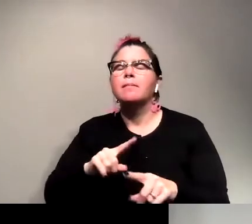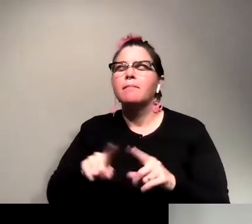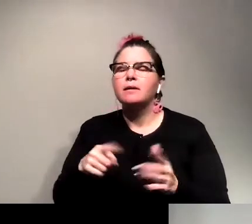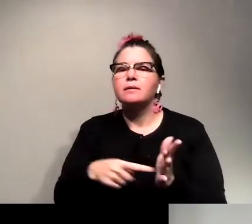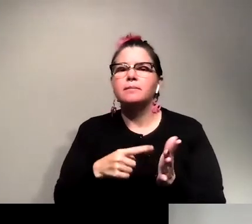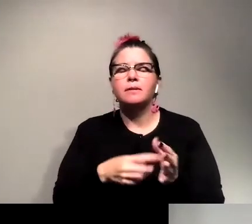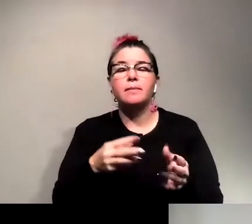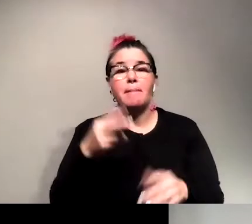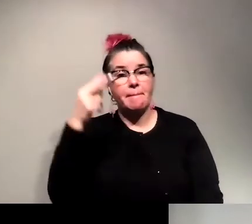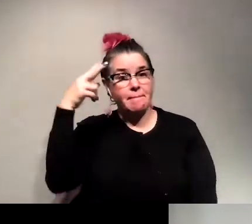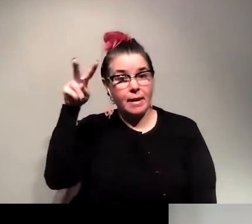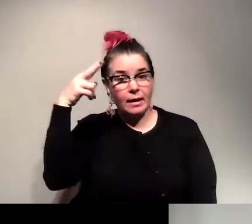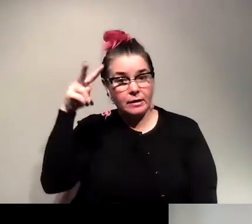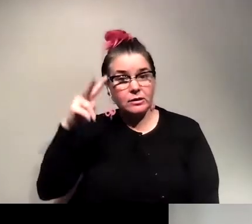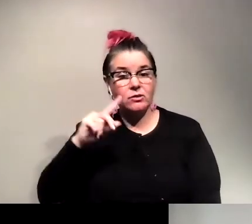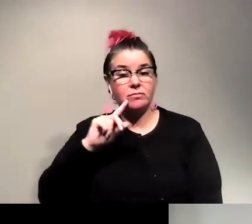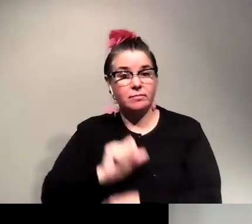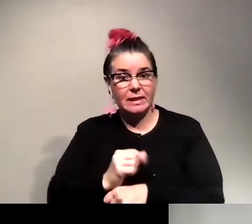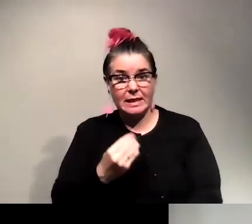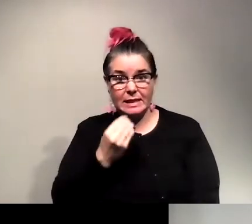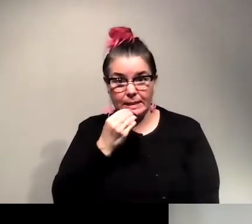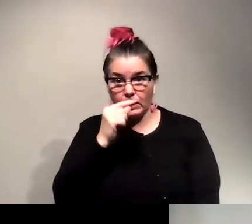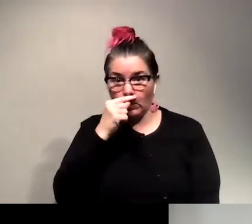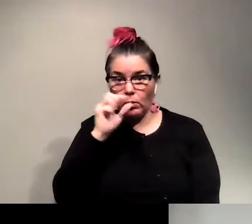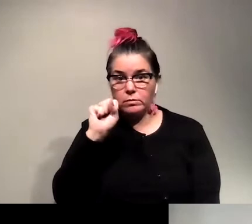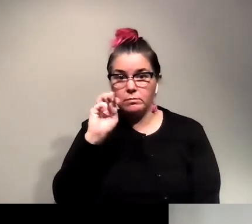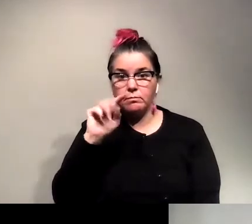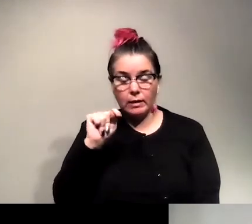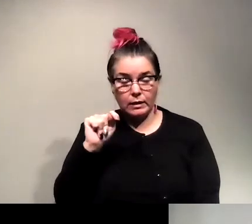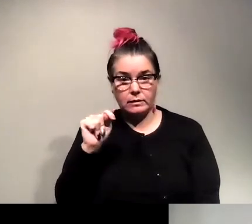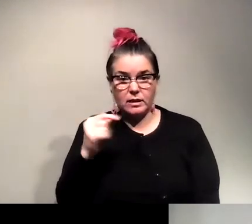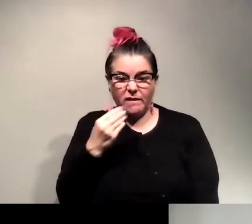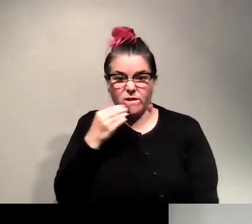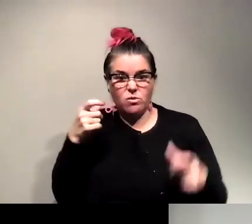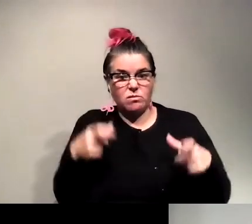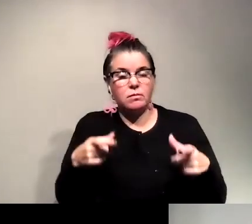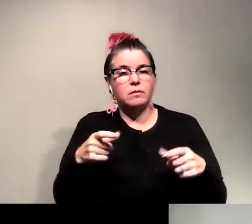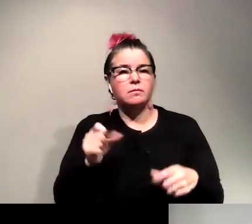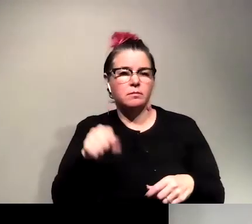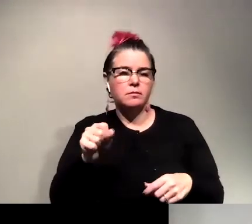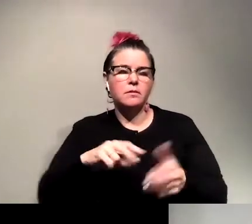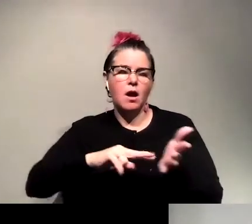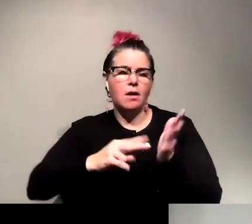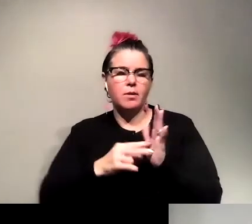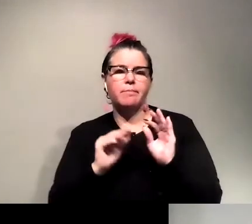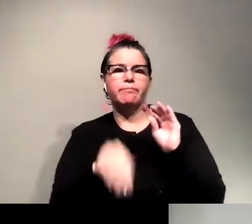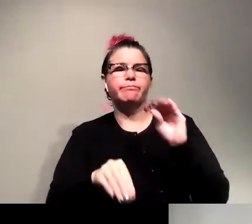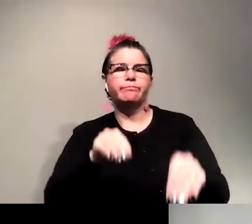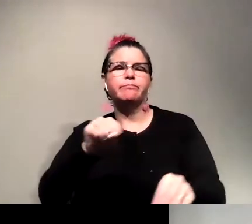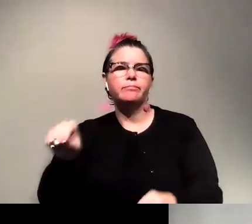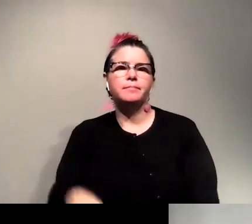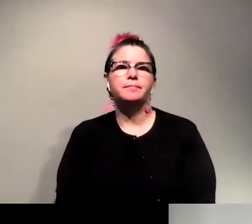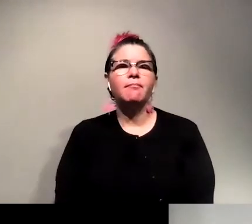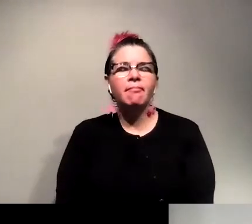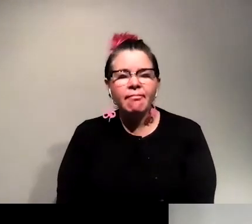Mexico, where people actually eat corn smut as a dish, then yes, they are actually inoculating the corn. That's super